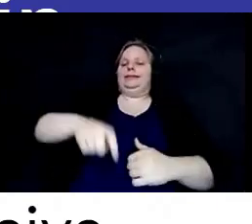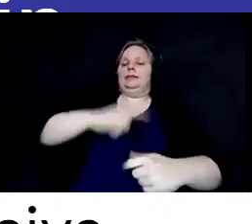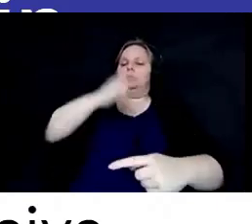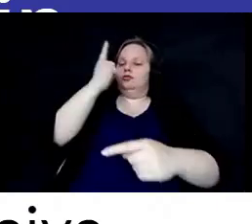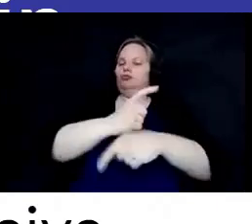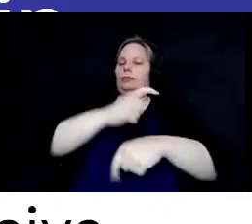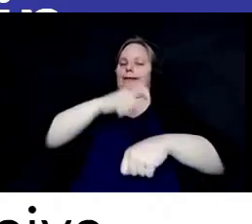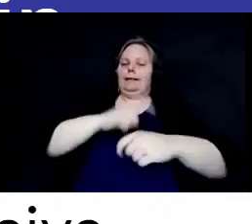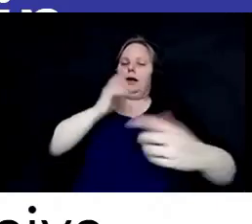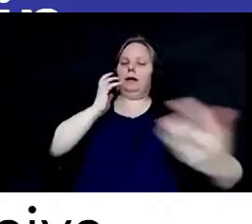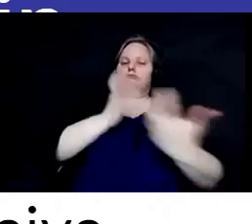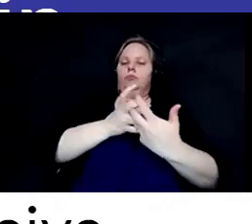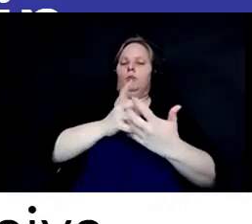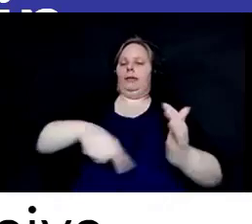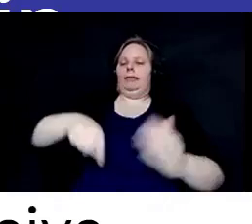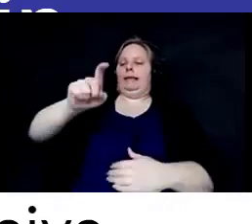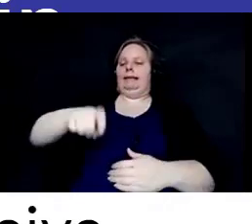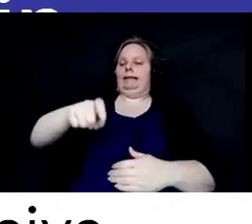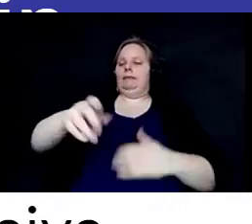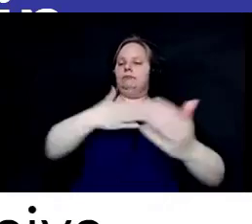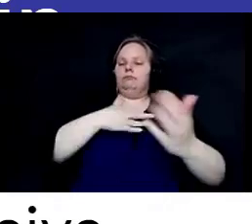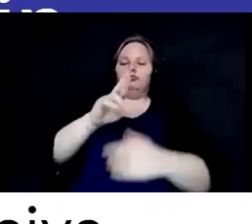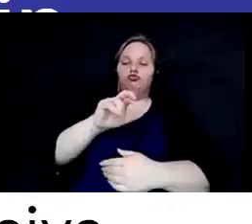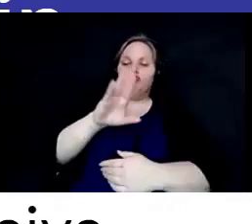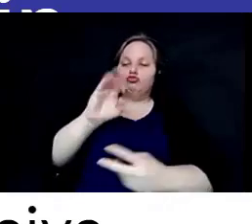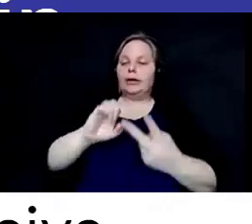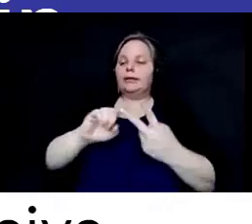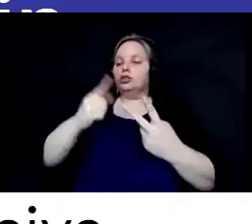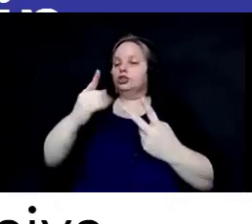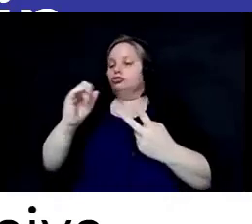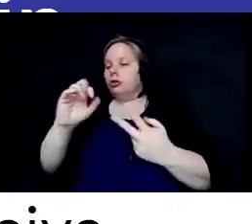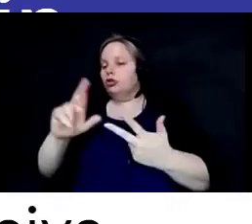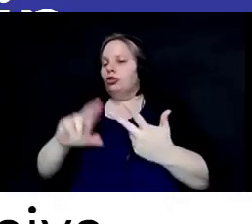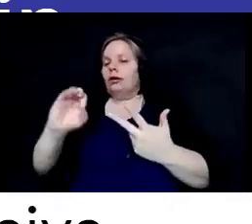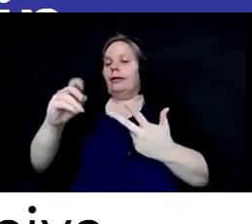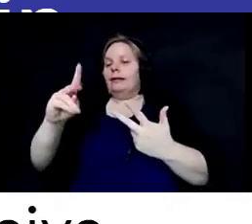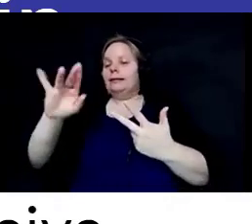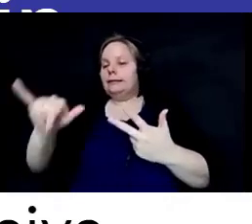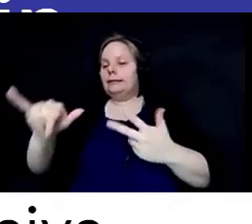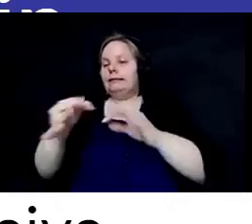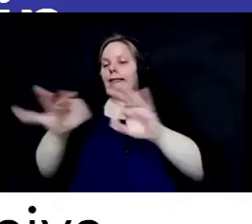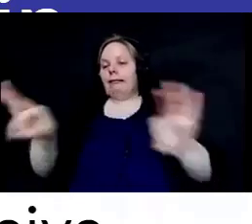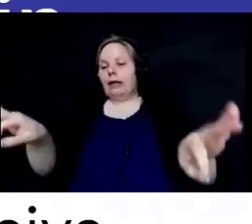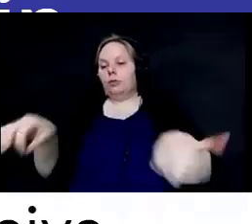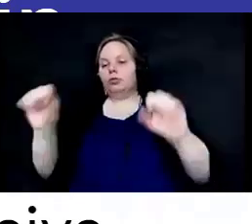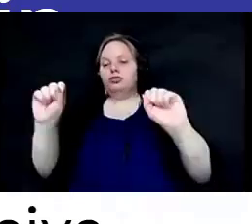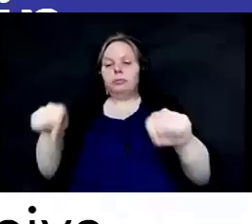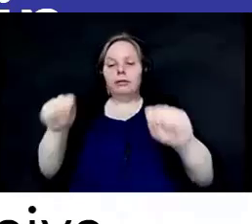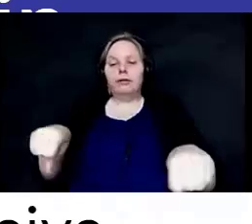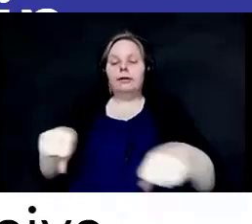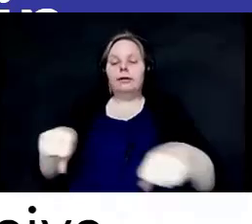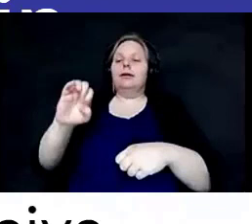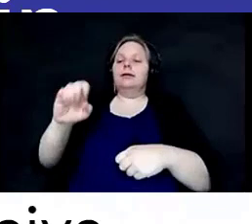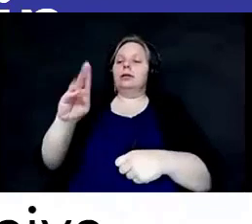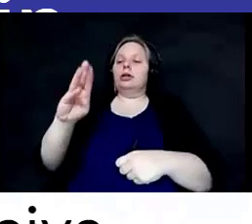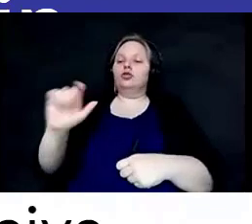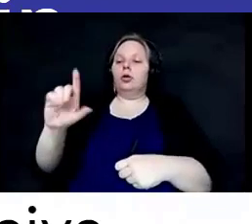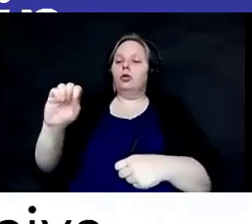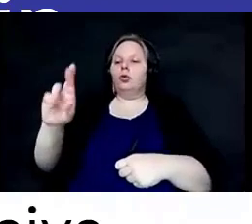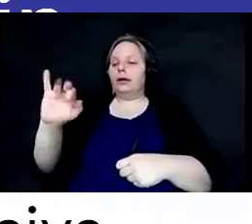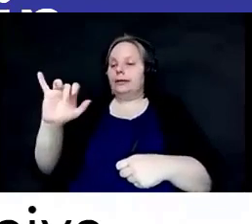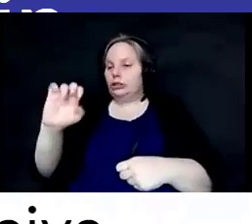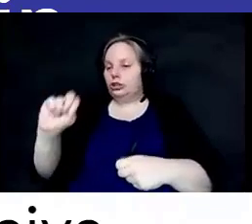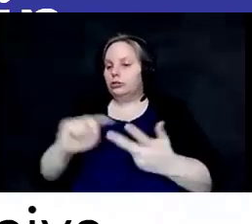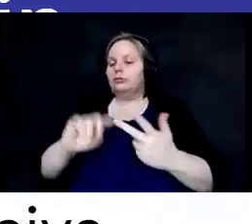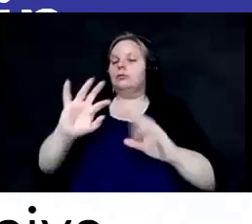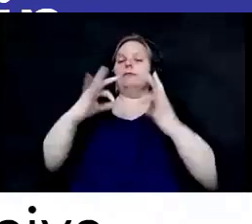education across race, gender, ethnicity, language, ability, sexual orientation,